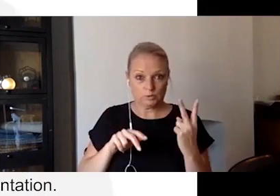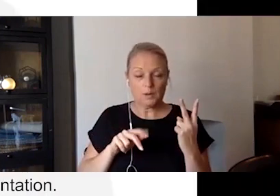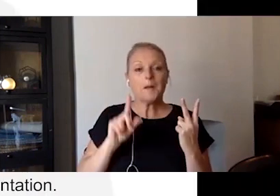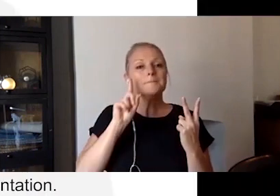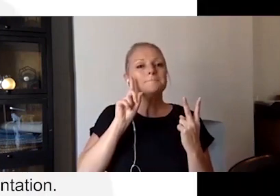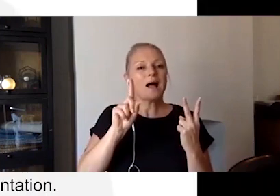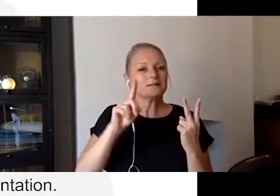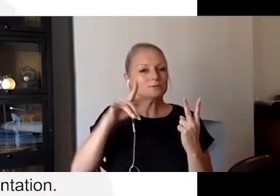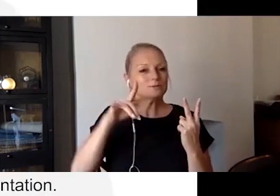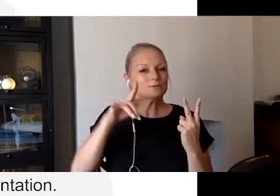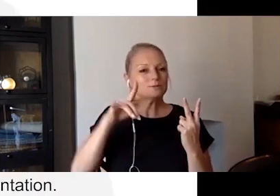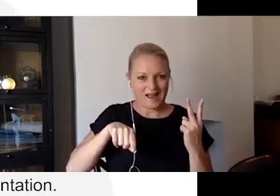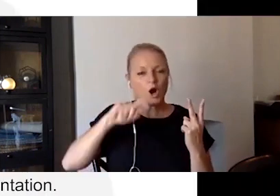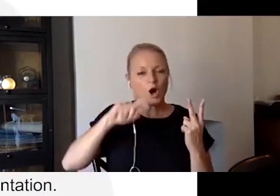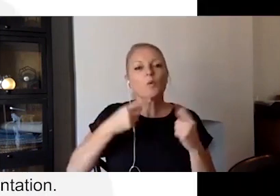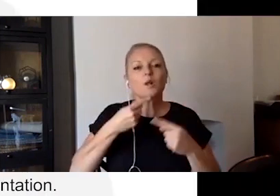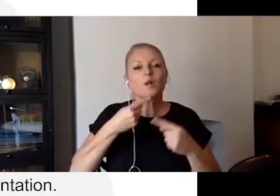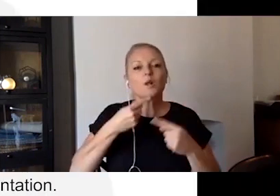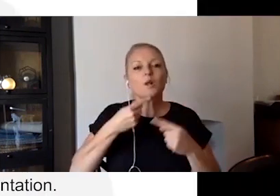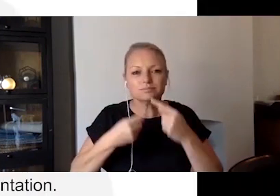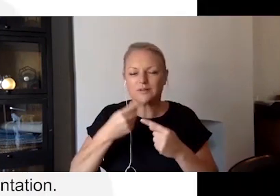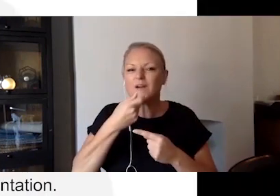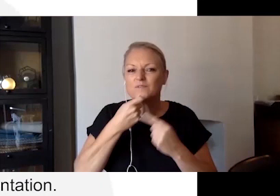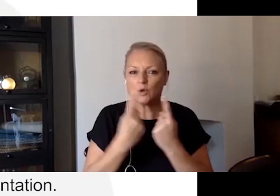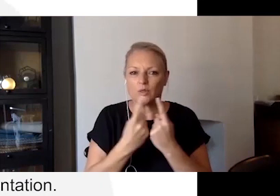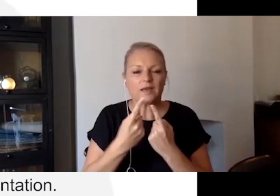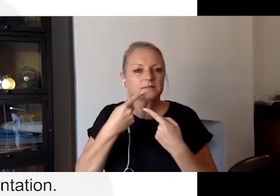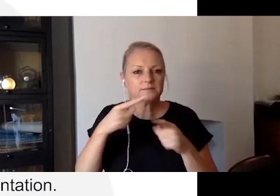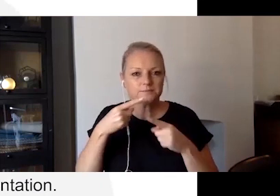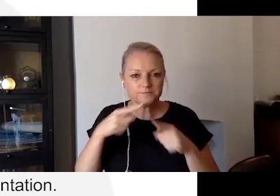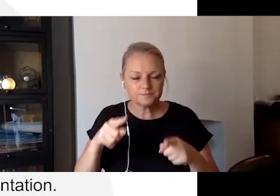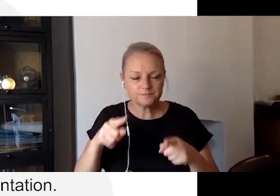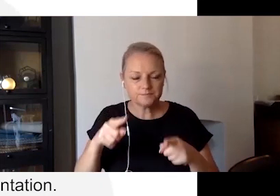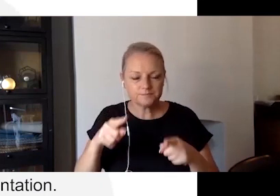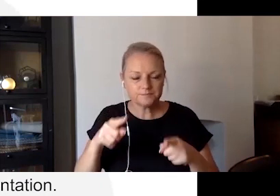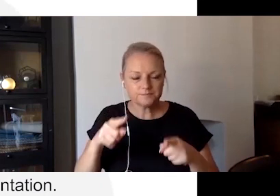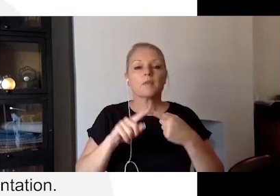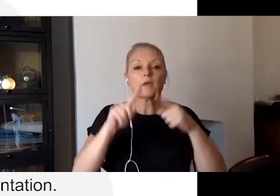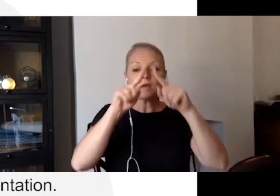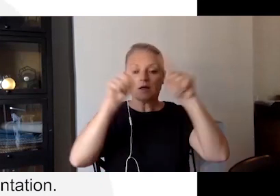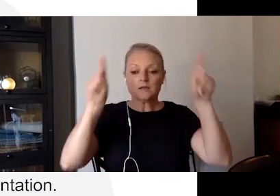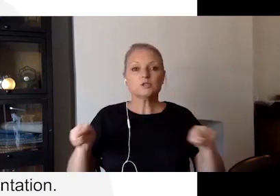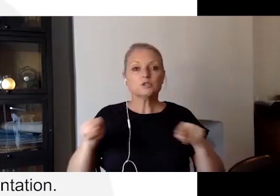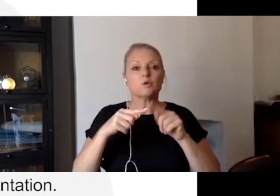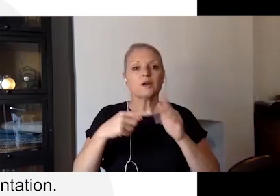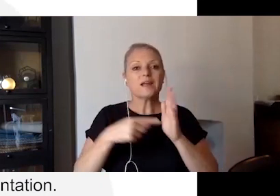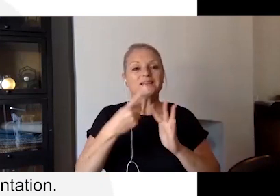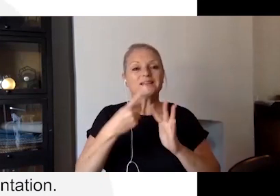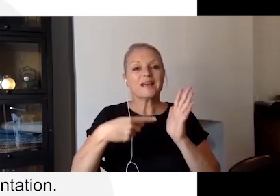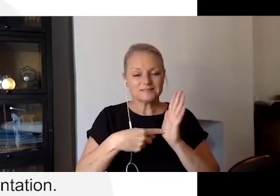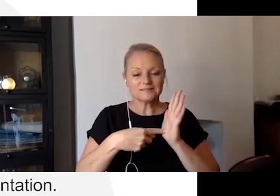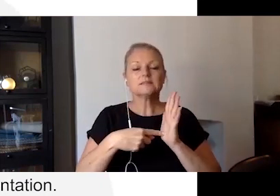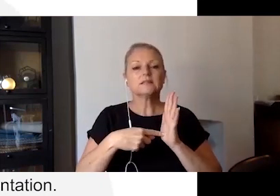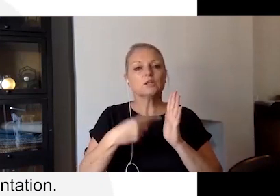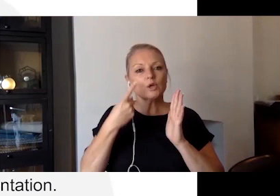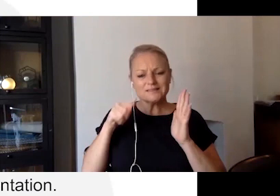live captioning is available again through the system stream text, and you can find a link to this in the chat section, which you can access at